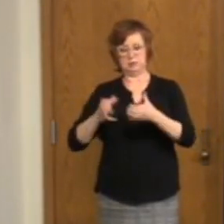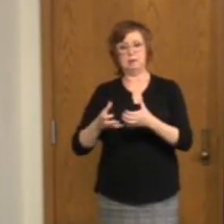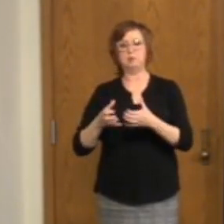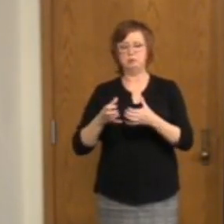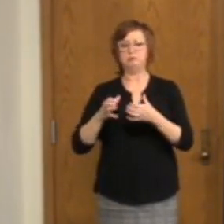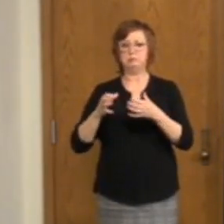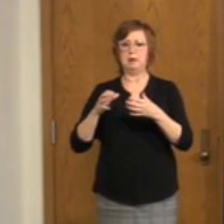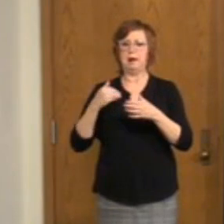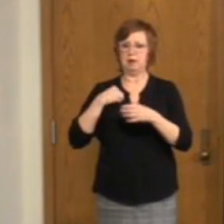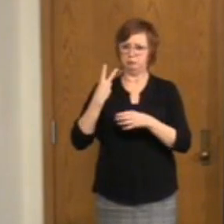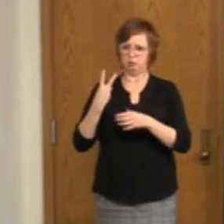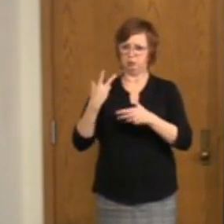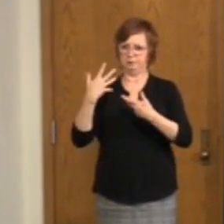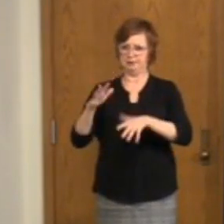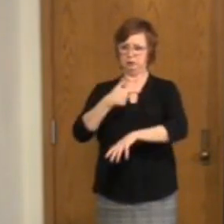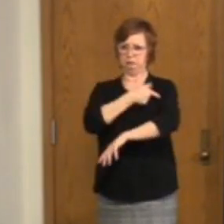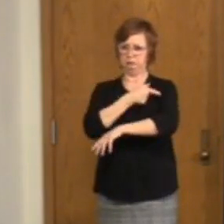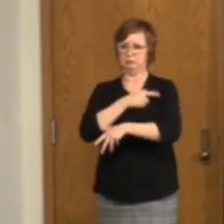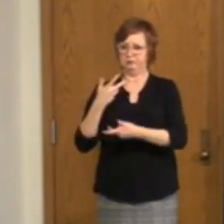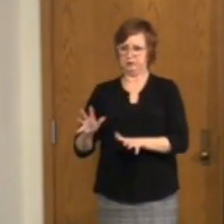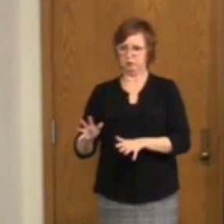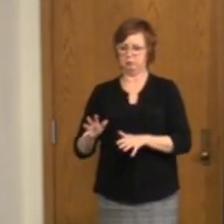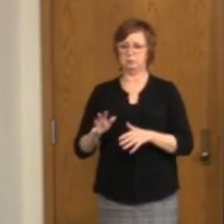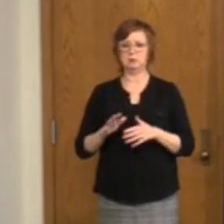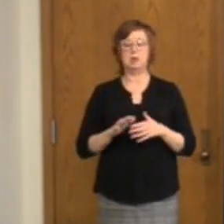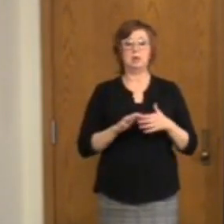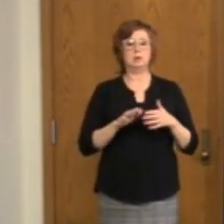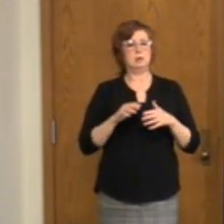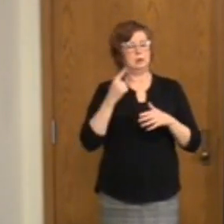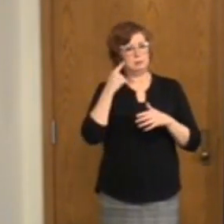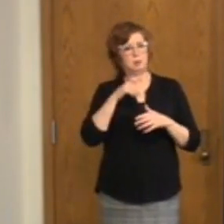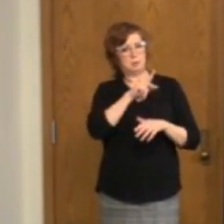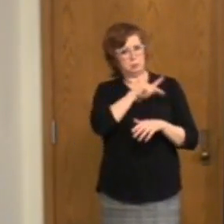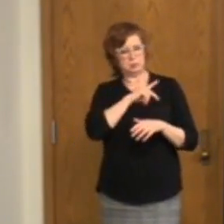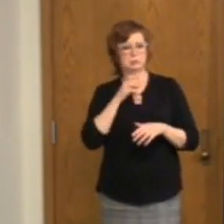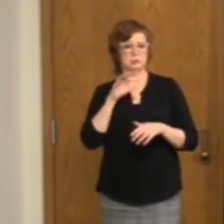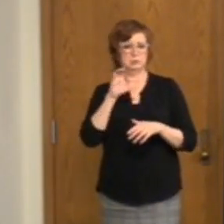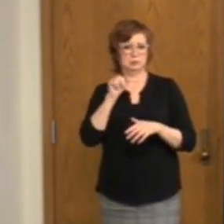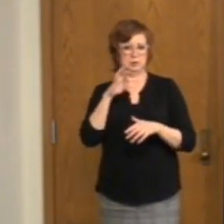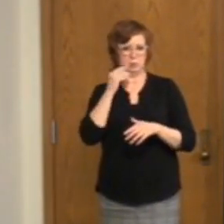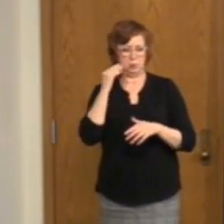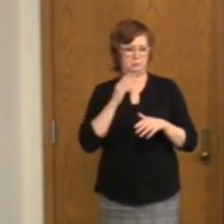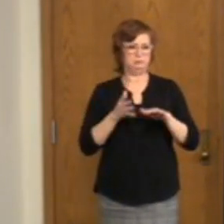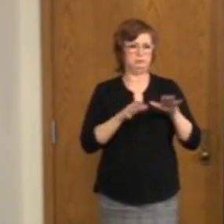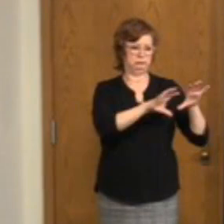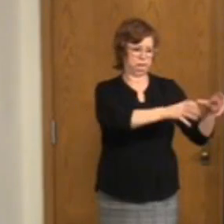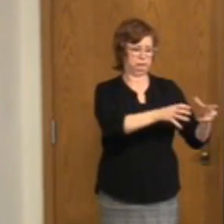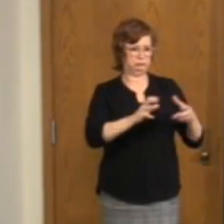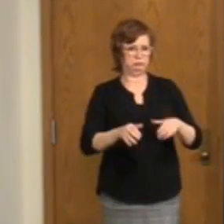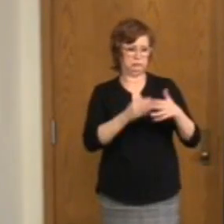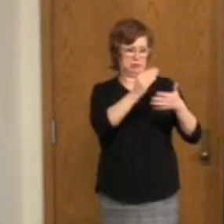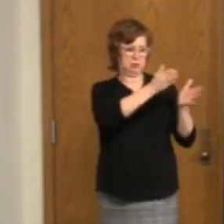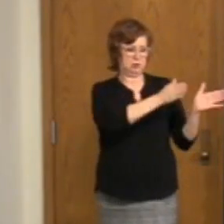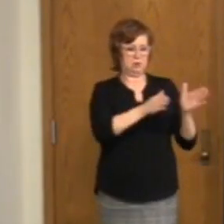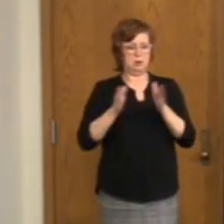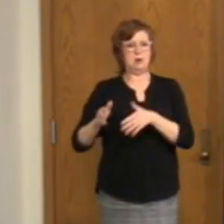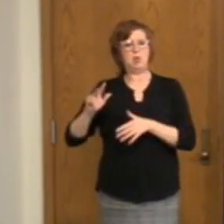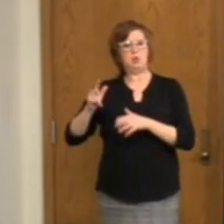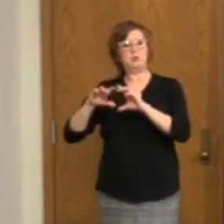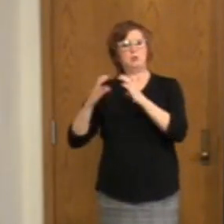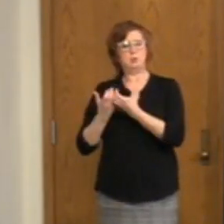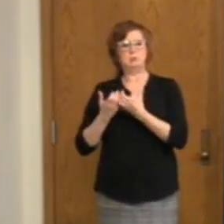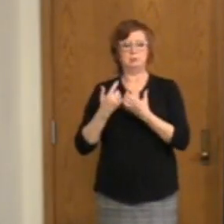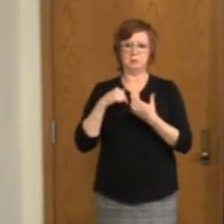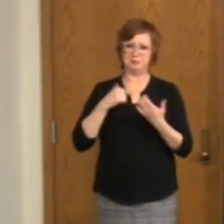Of course, most of us in the province and across the country are still waiting for our first shot of